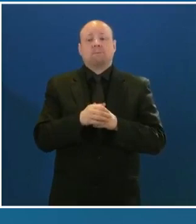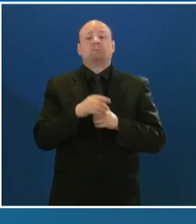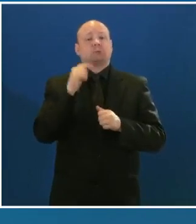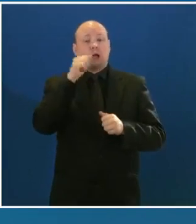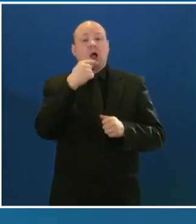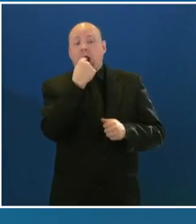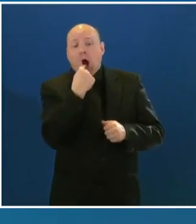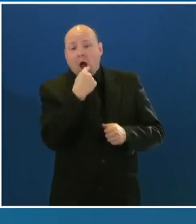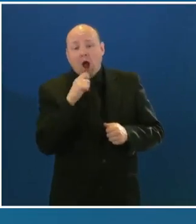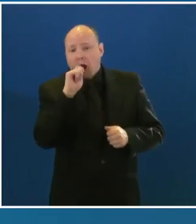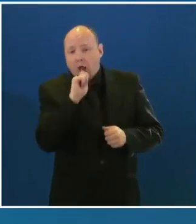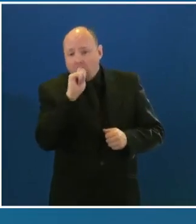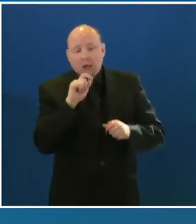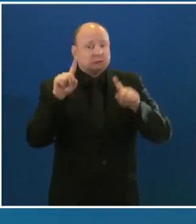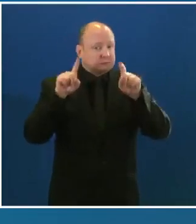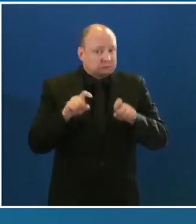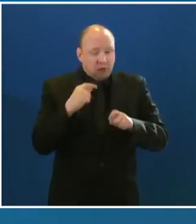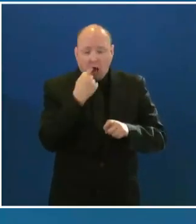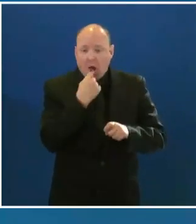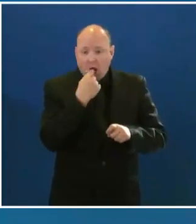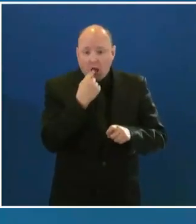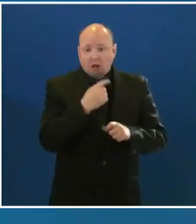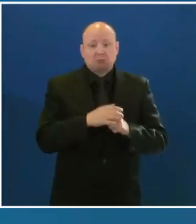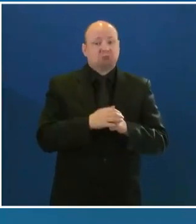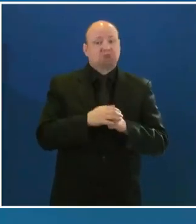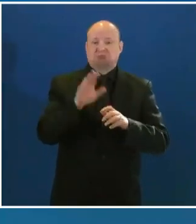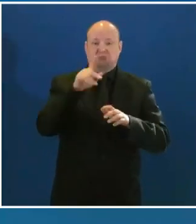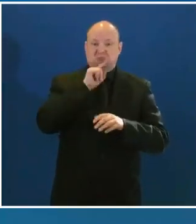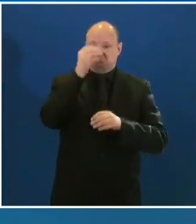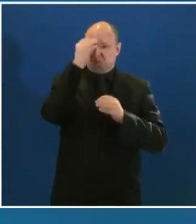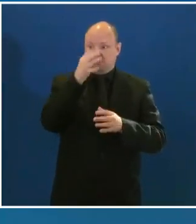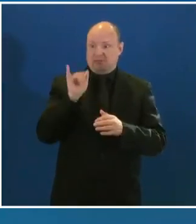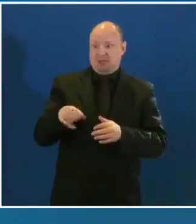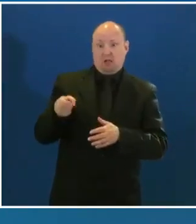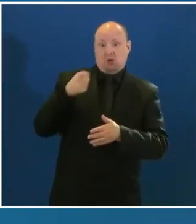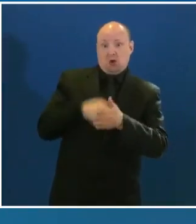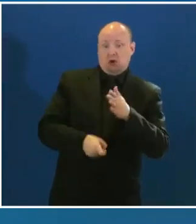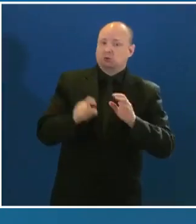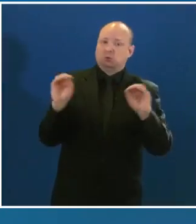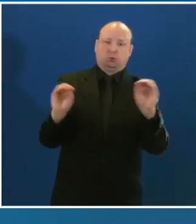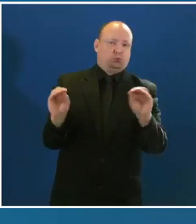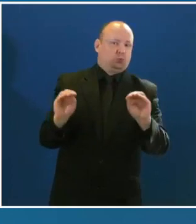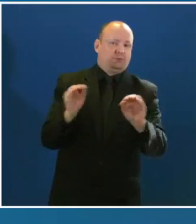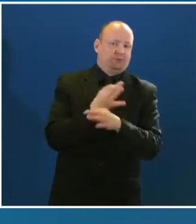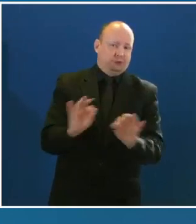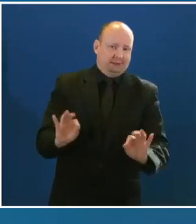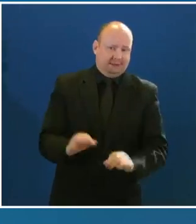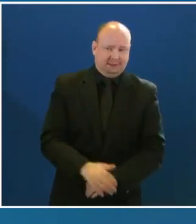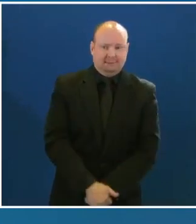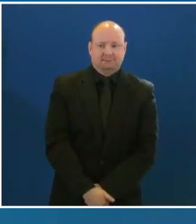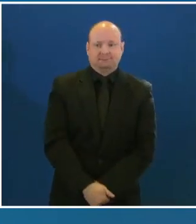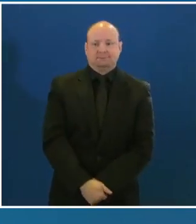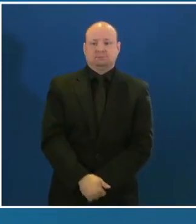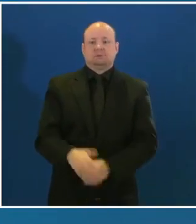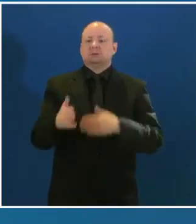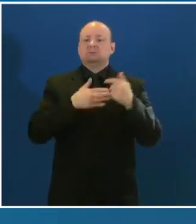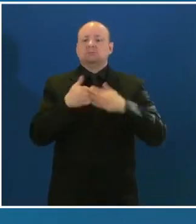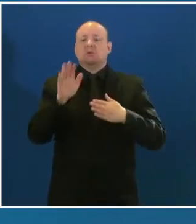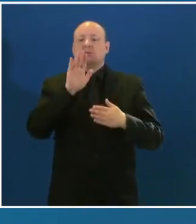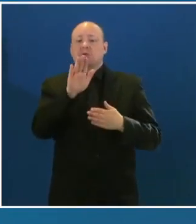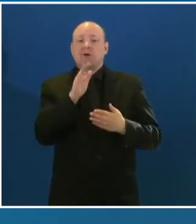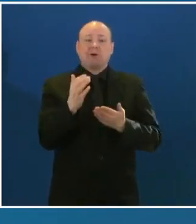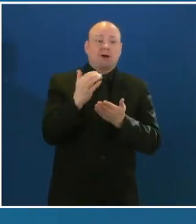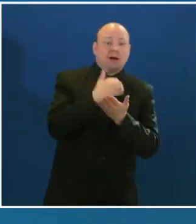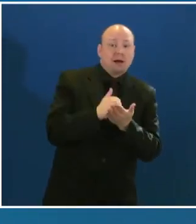is available at no cost to everyone, including all of the income levels, whether or not you have health